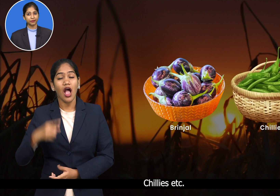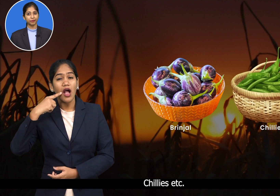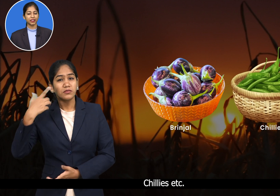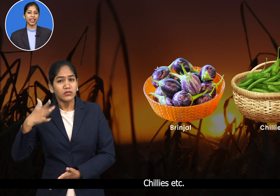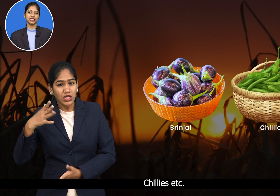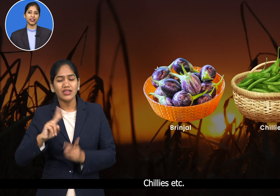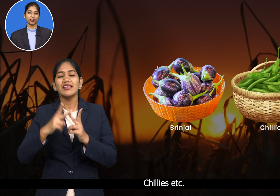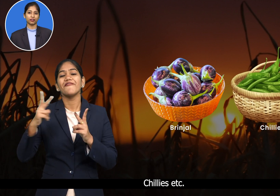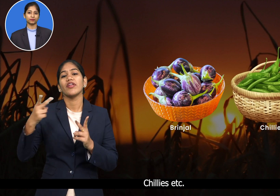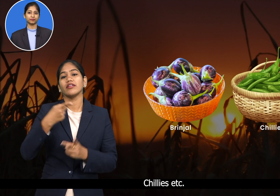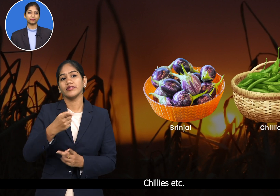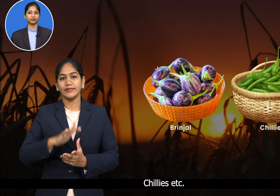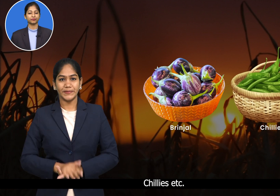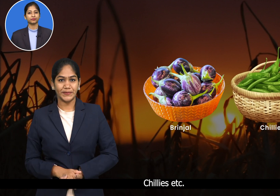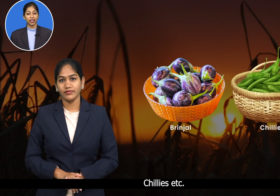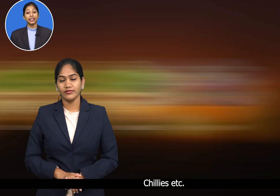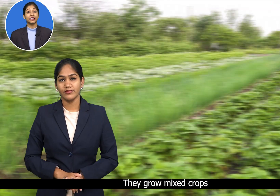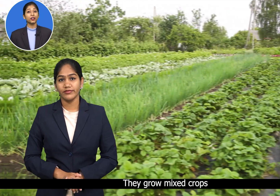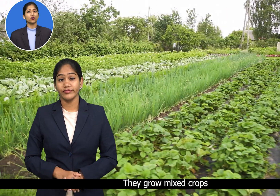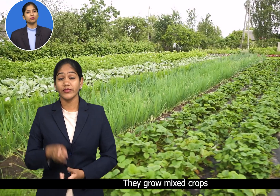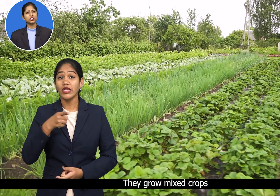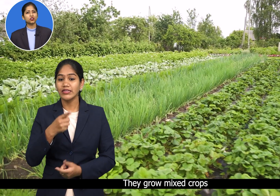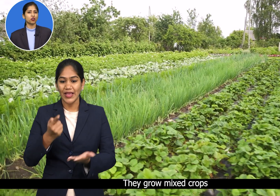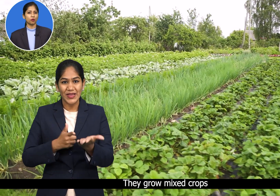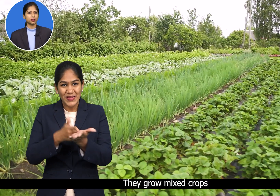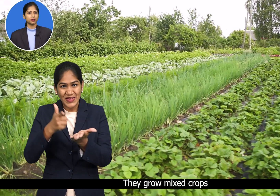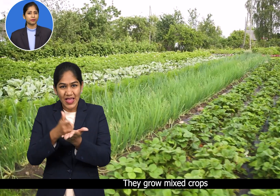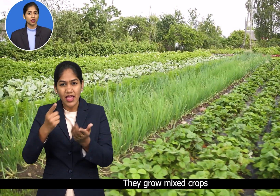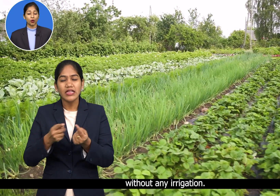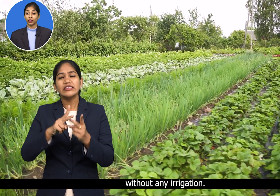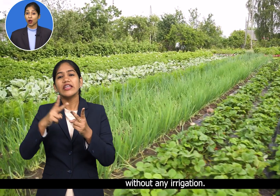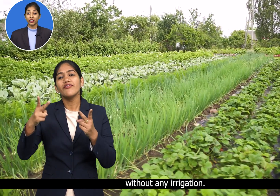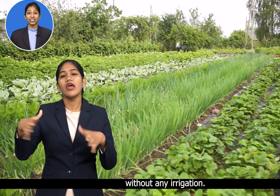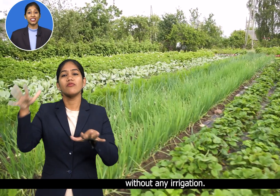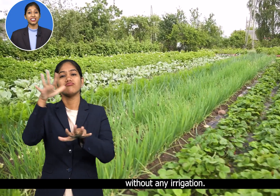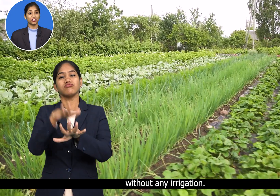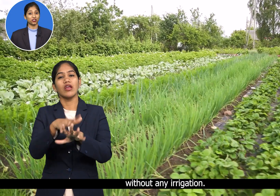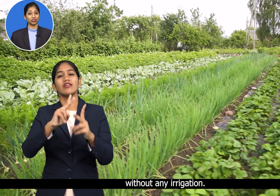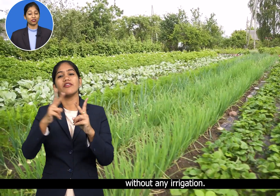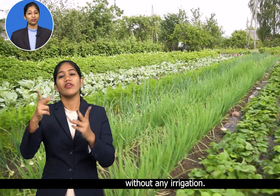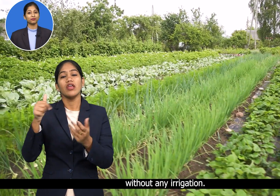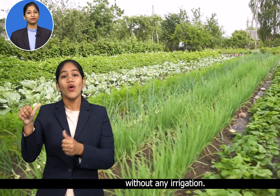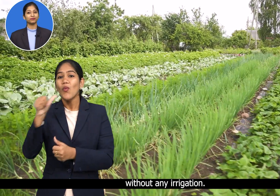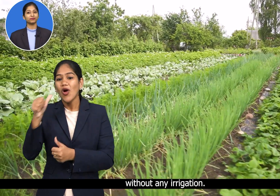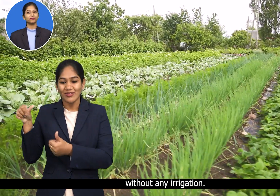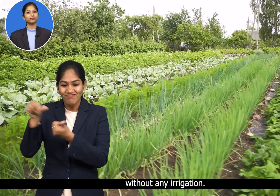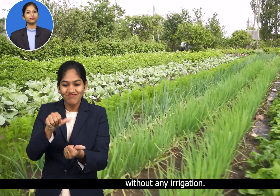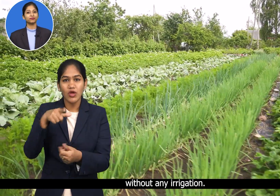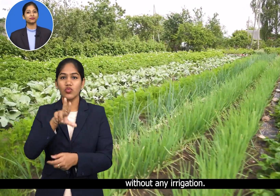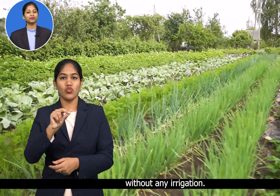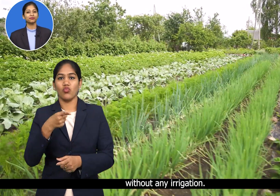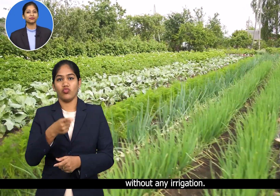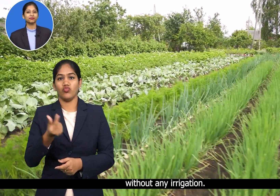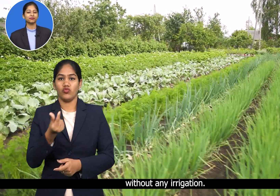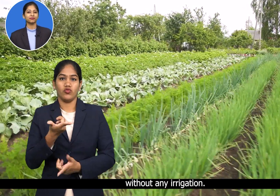chilies, etc. They grow mixed crops without any irrigation.